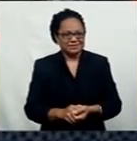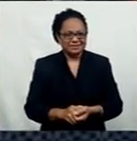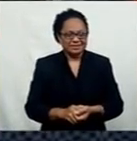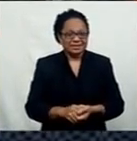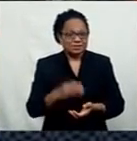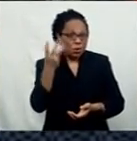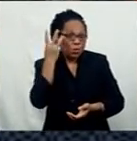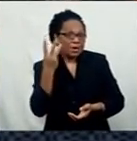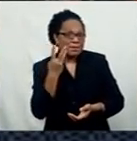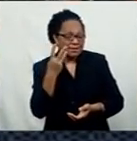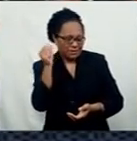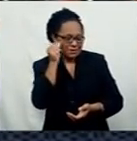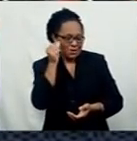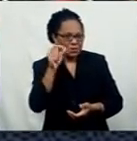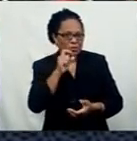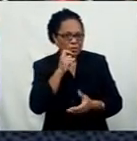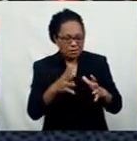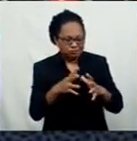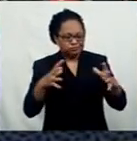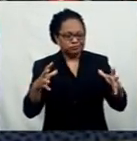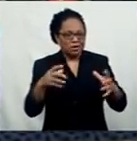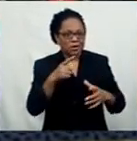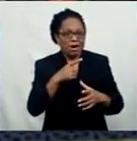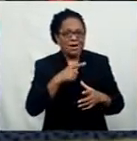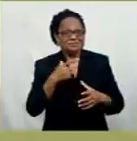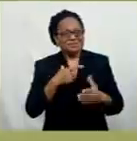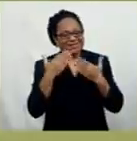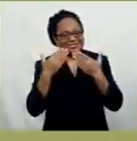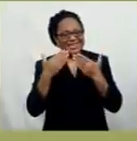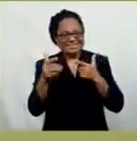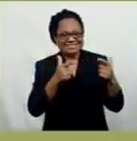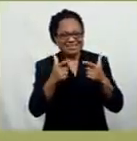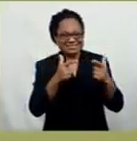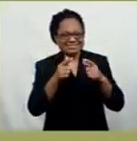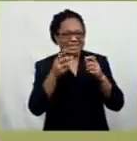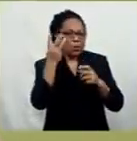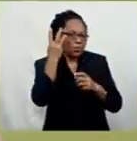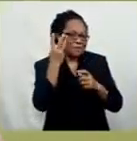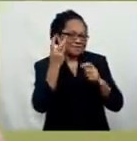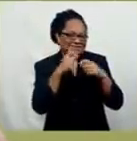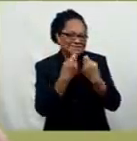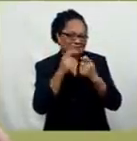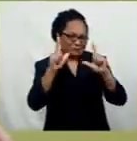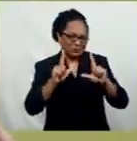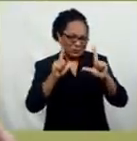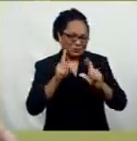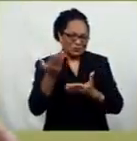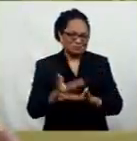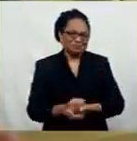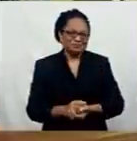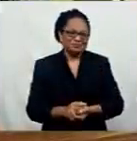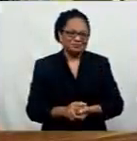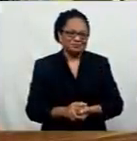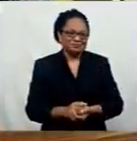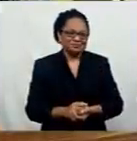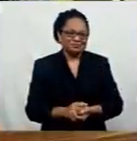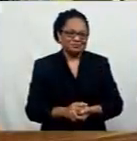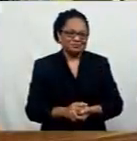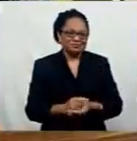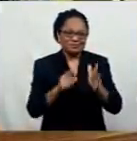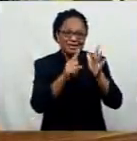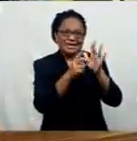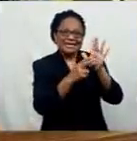to increase in the new season thanks to Nangasau and the Fijiana's achievement. Aquila Dama, FBC Sports.